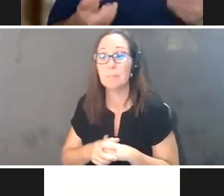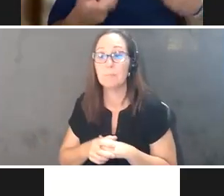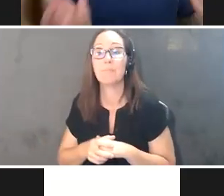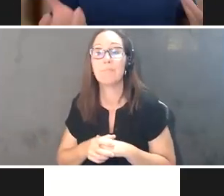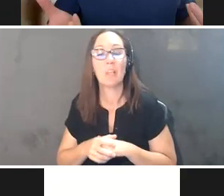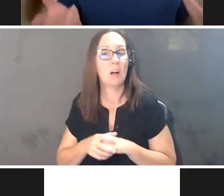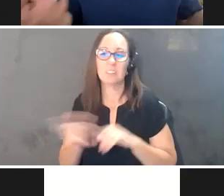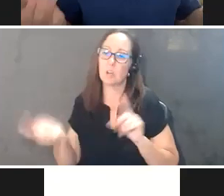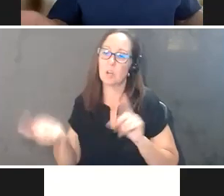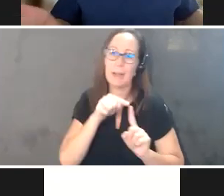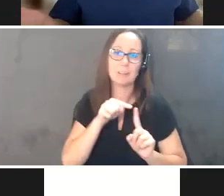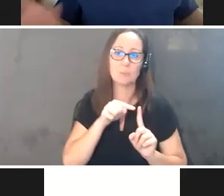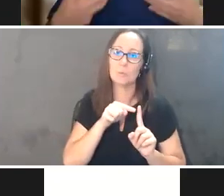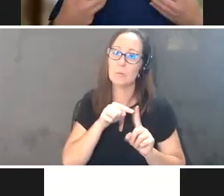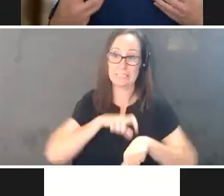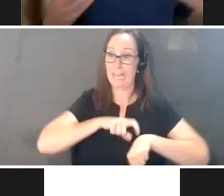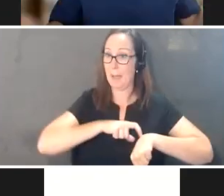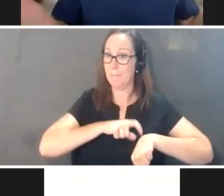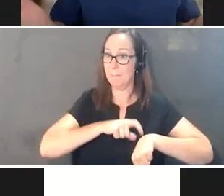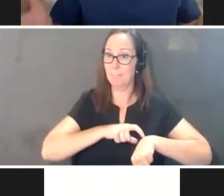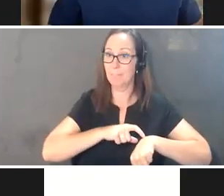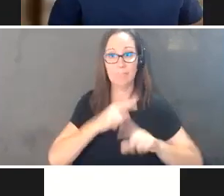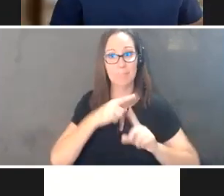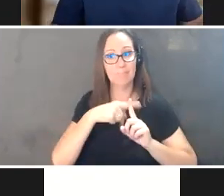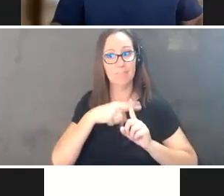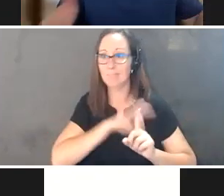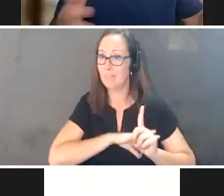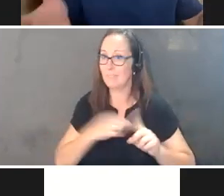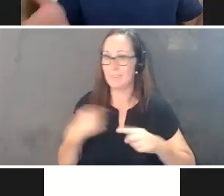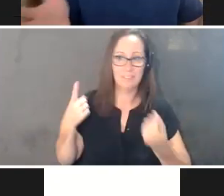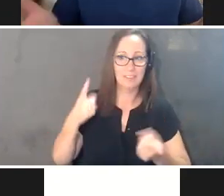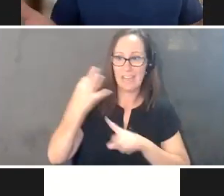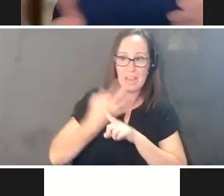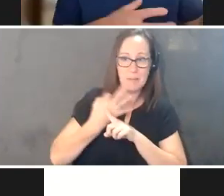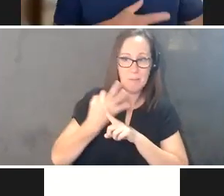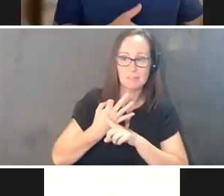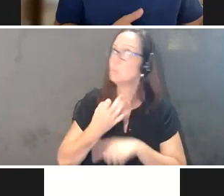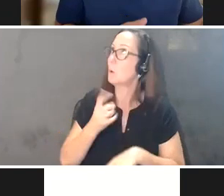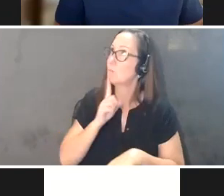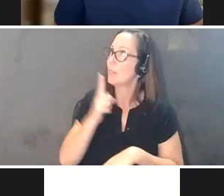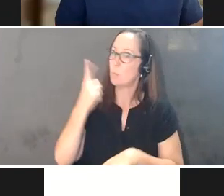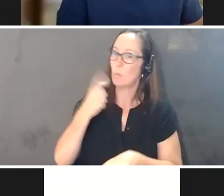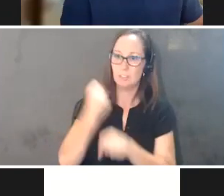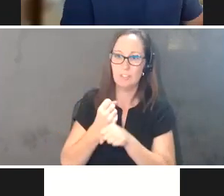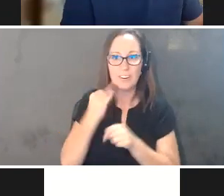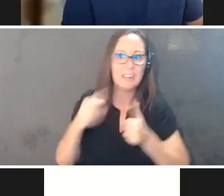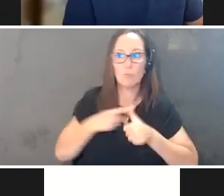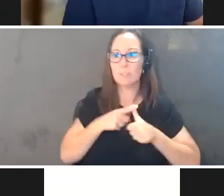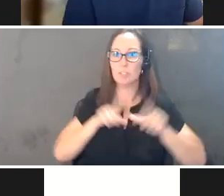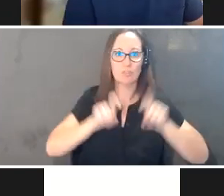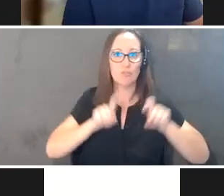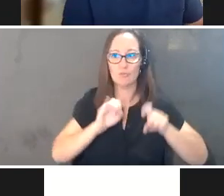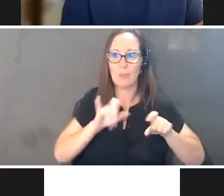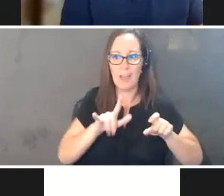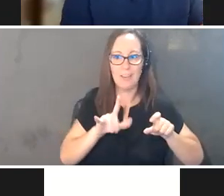it goes back to time, that we have time now on our side, 9 months and almost a year, actually, if you go back to the original trial data. So